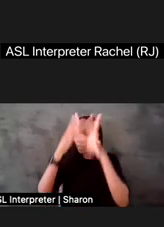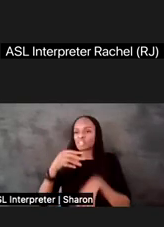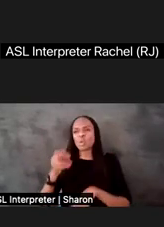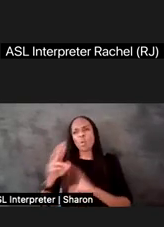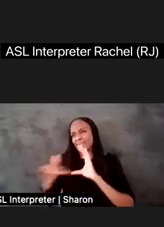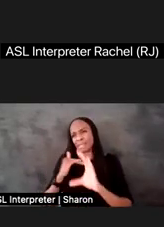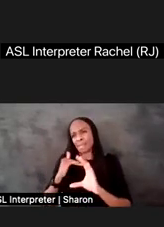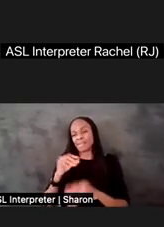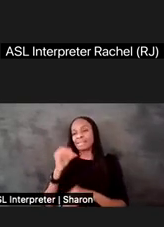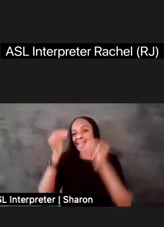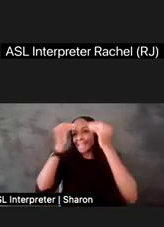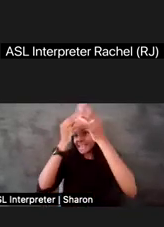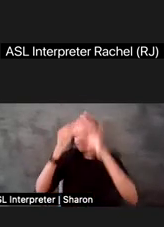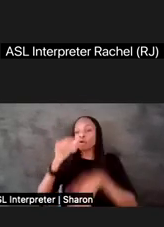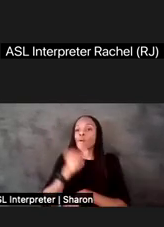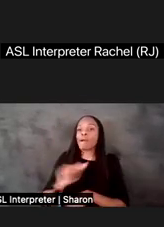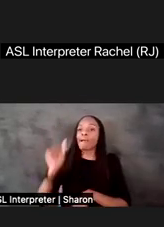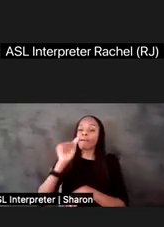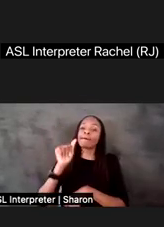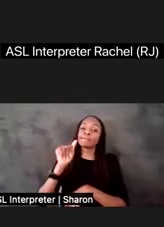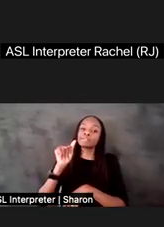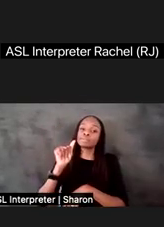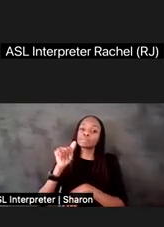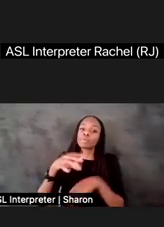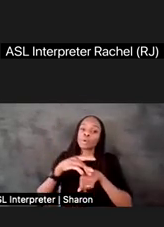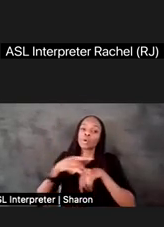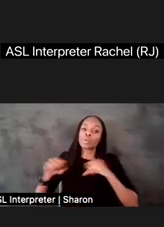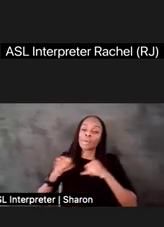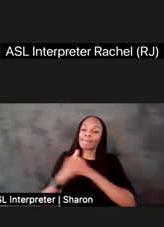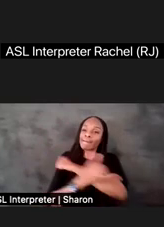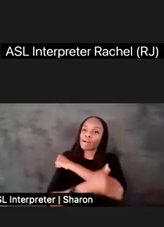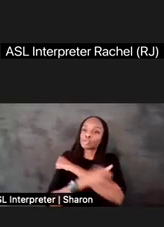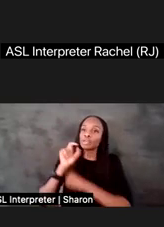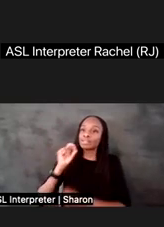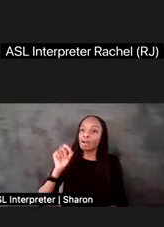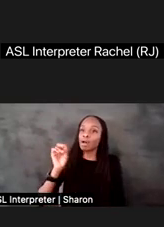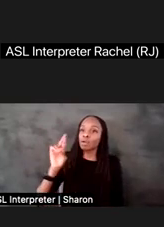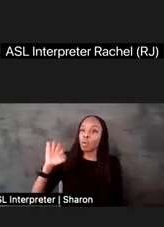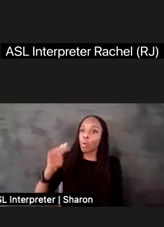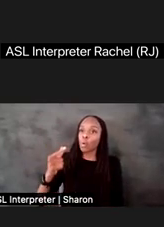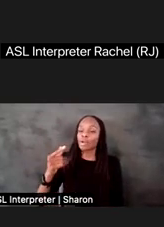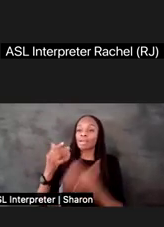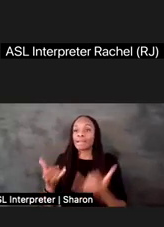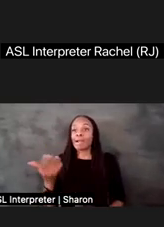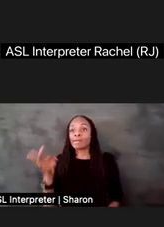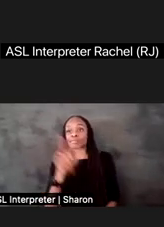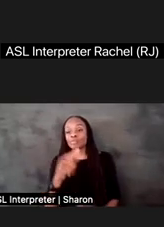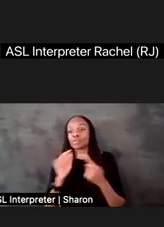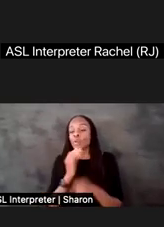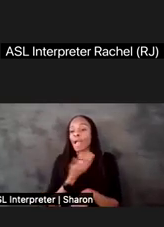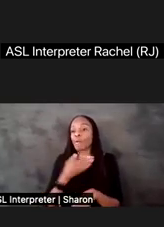again at info@earthquakecountry.org. I want to turn it over to our chairs for any